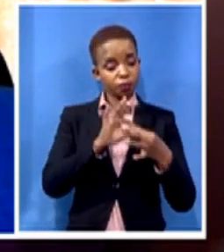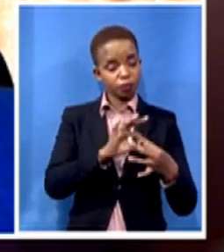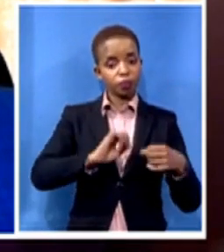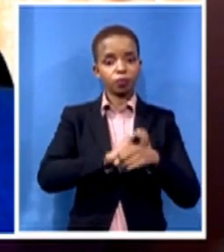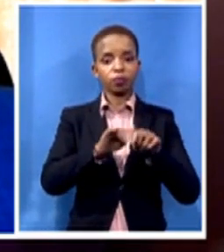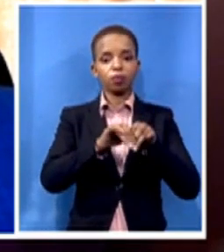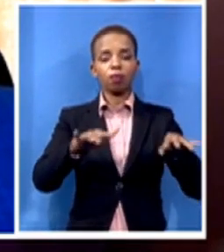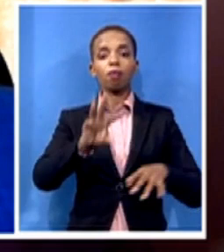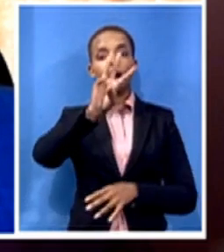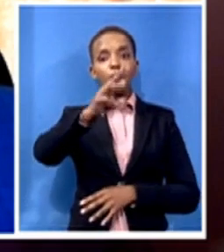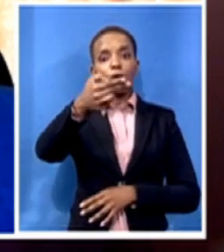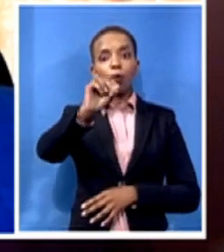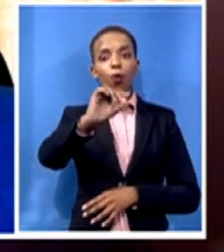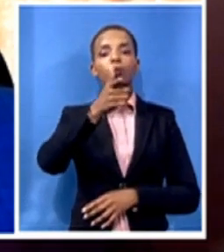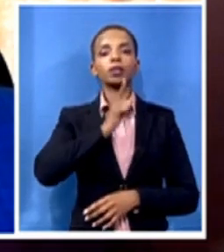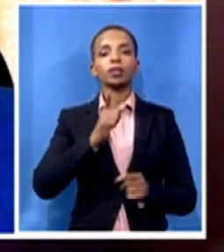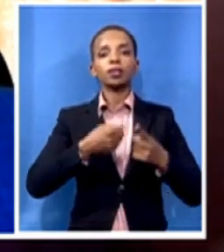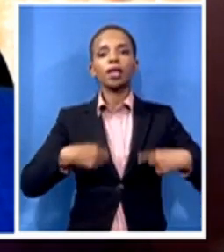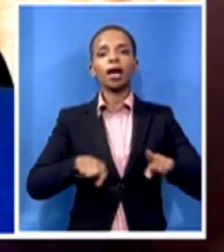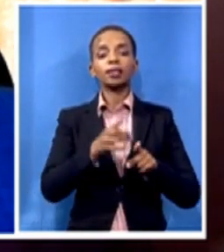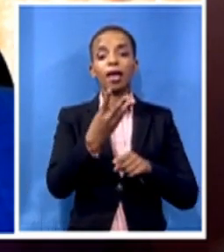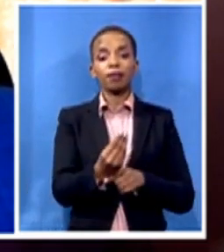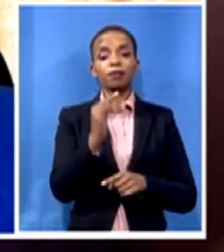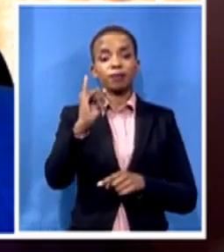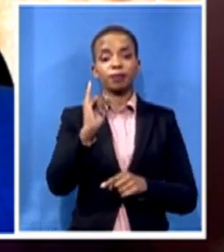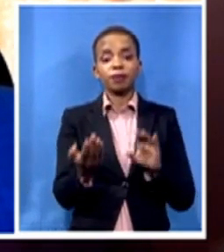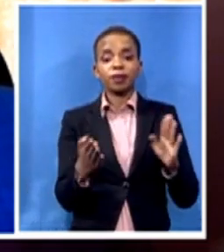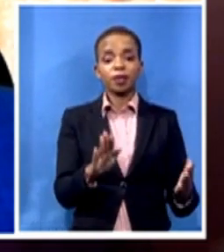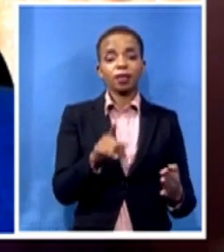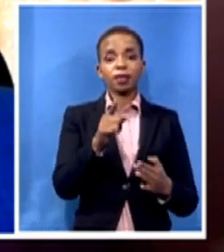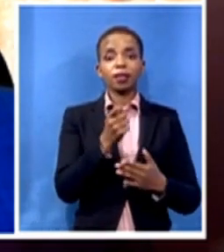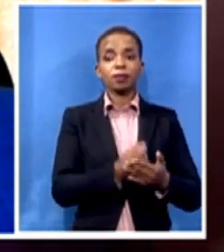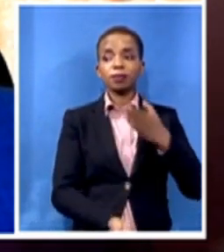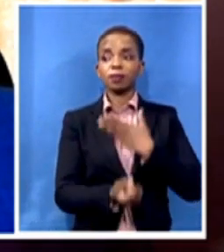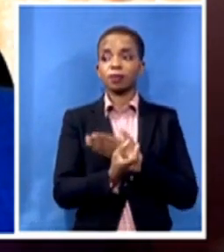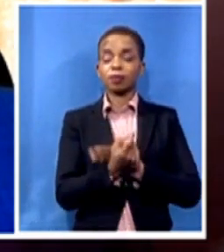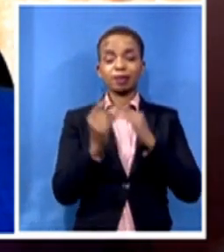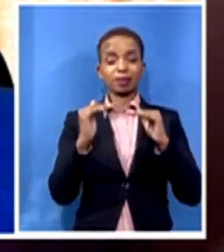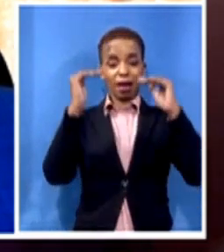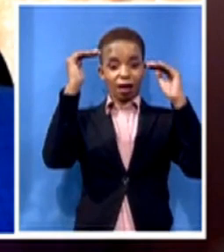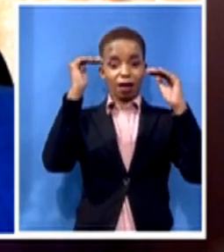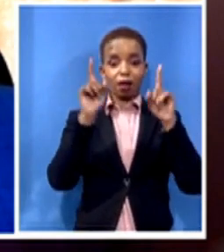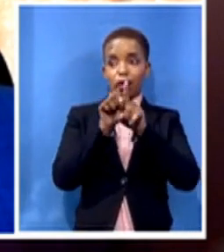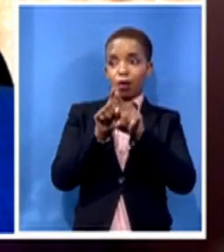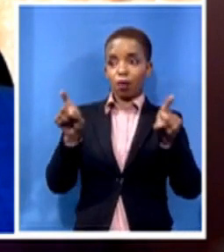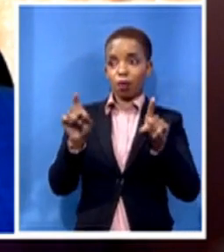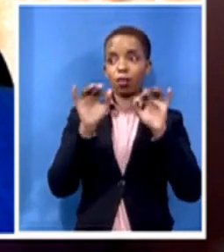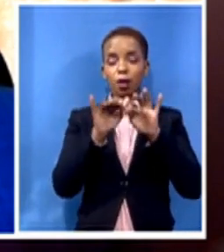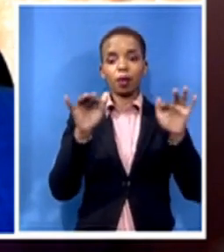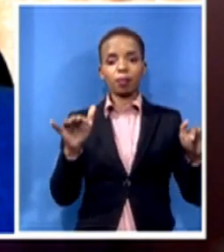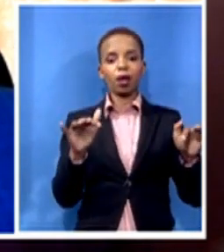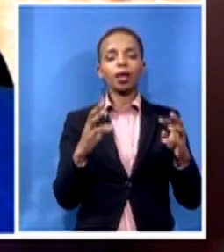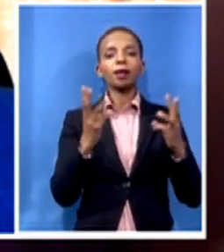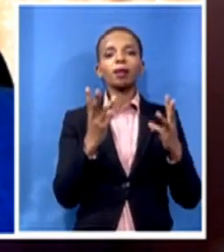death has been highest in older people and persons with underlying conditions. Now, we hear about clusters